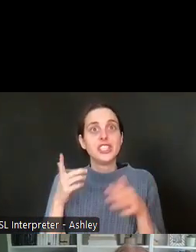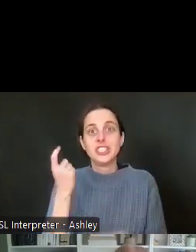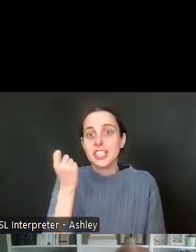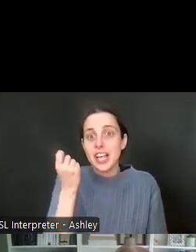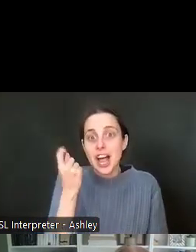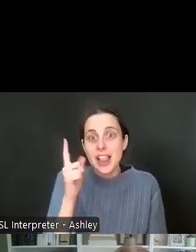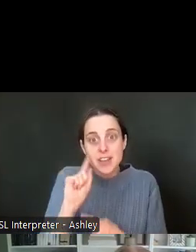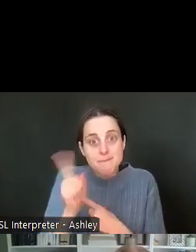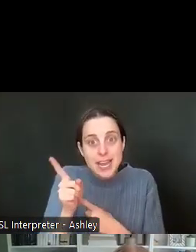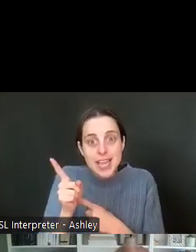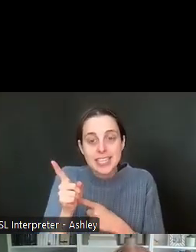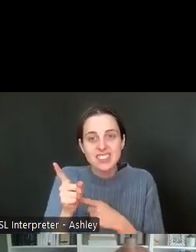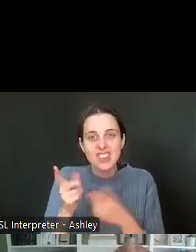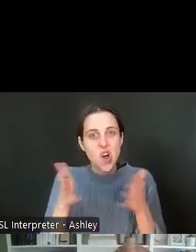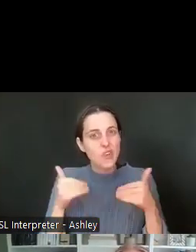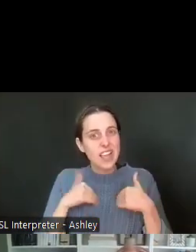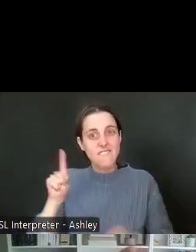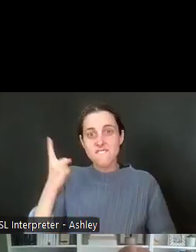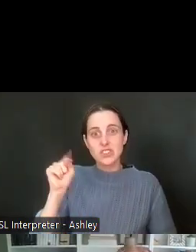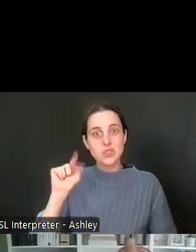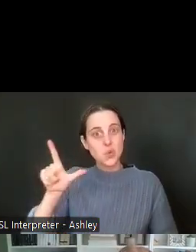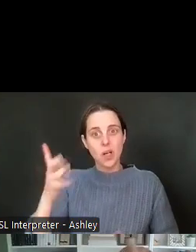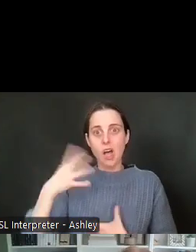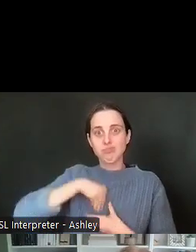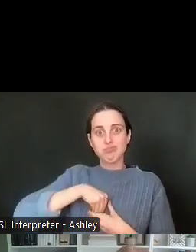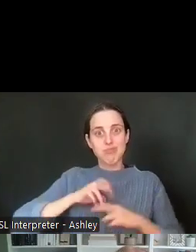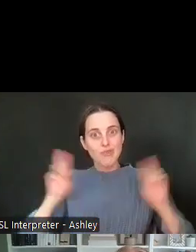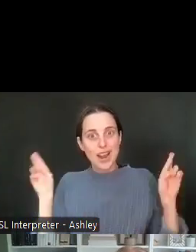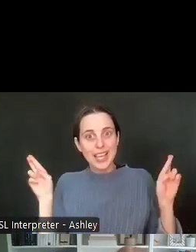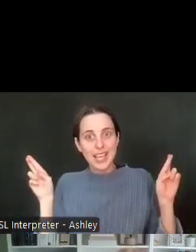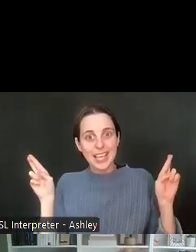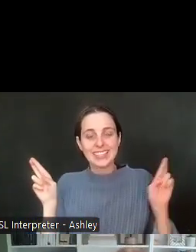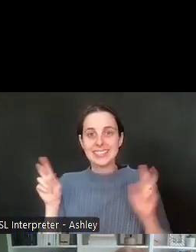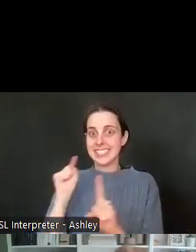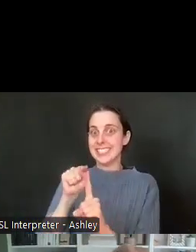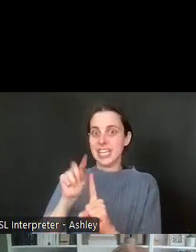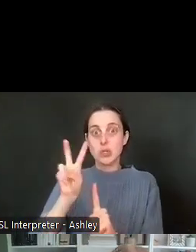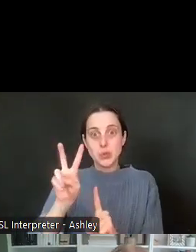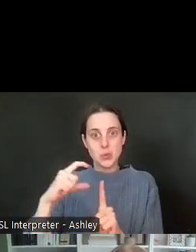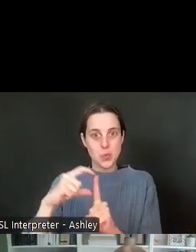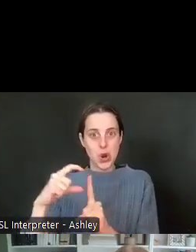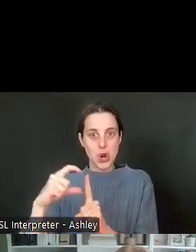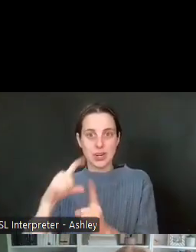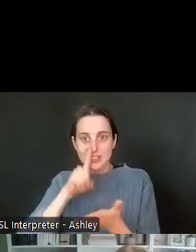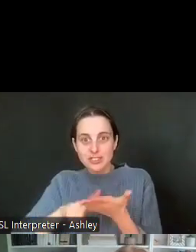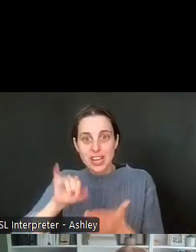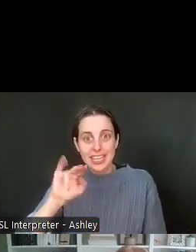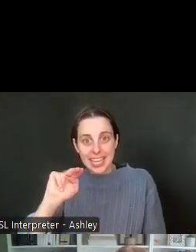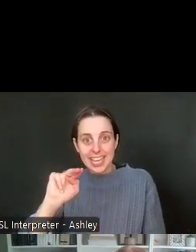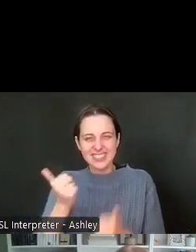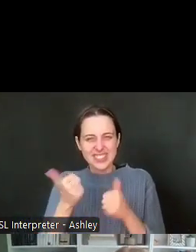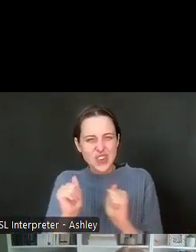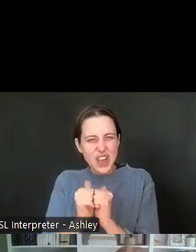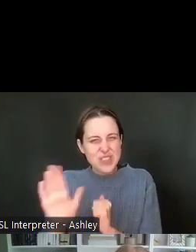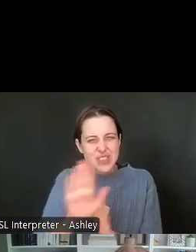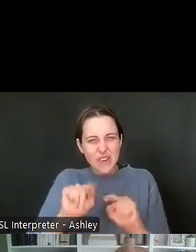already got your first tool. Bring back the two-word check-in, try it out, and see what happens.